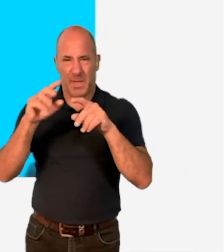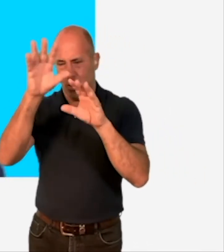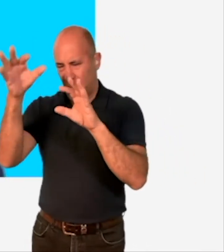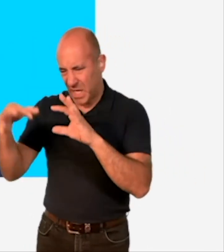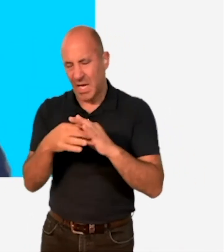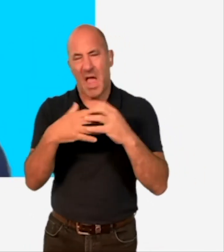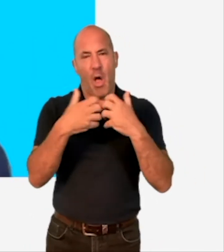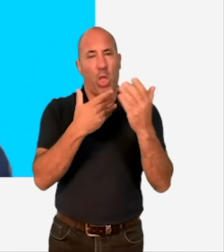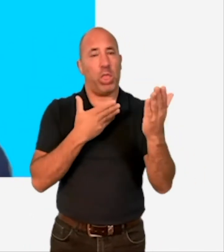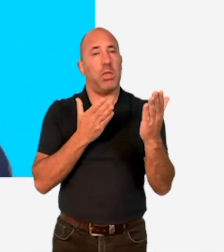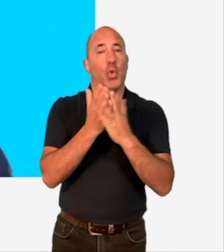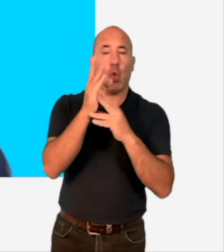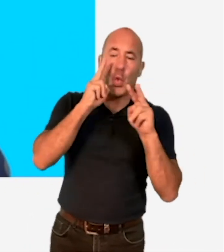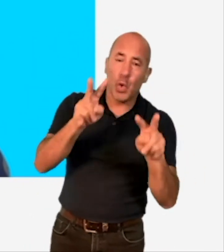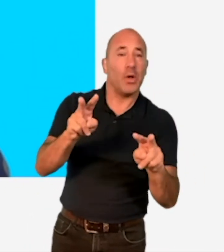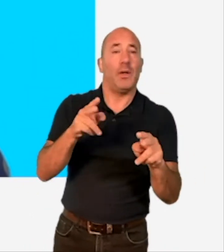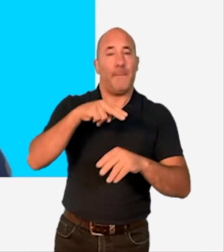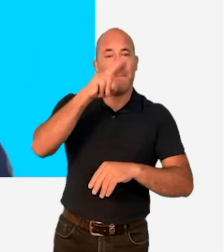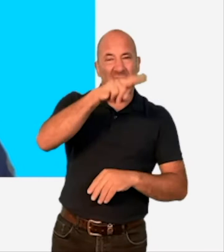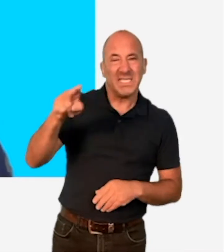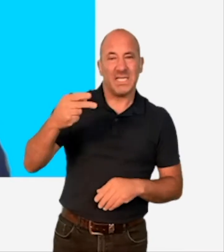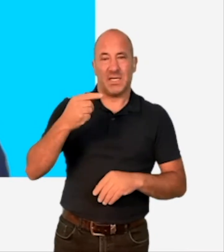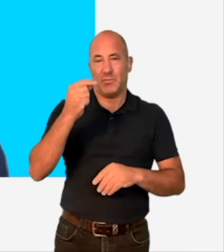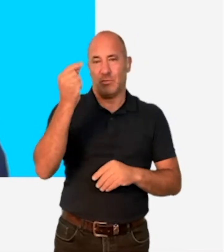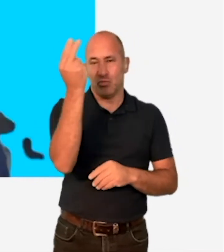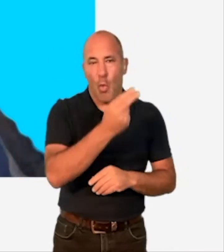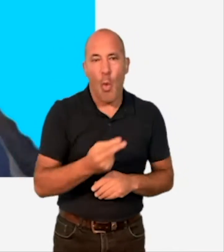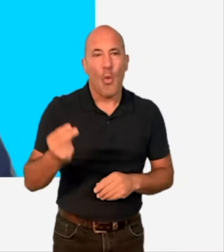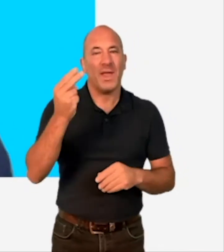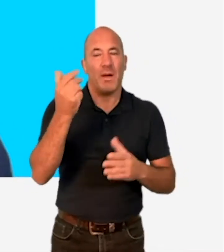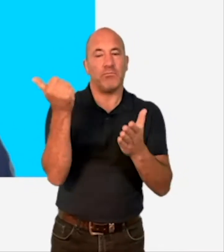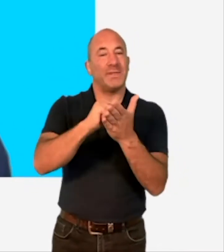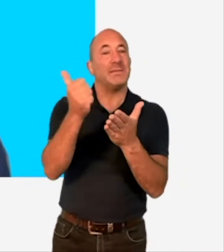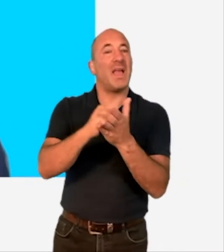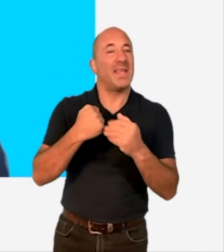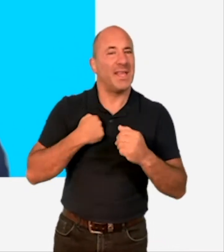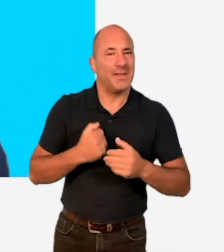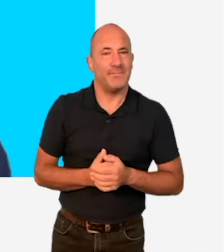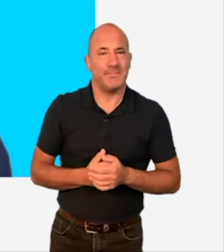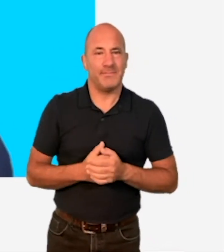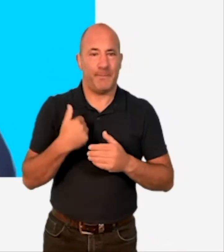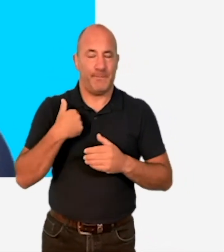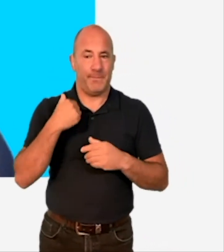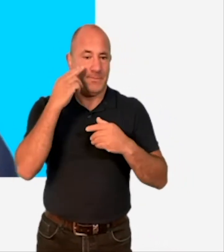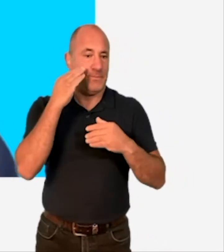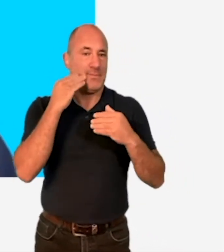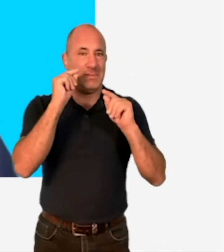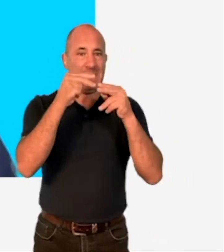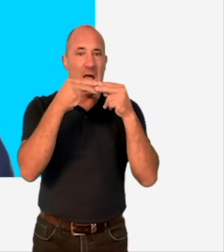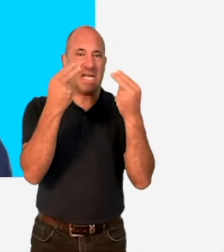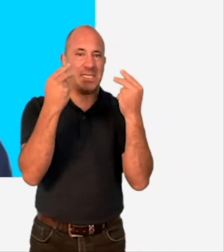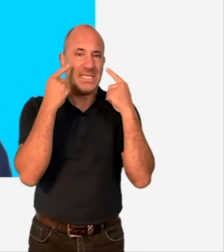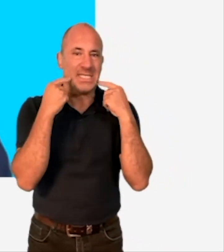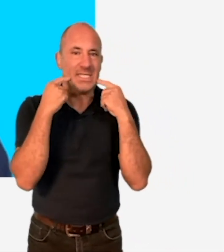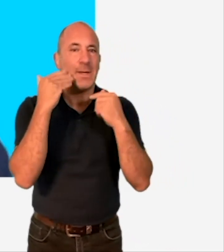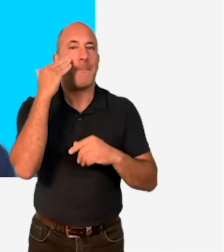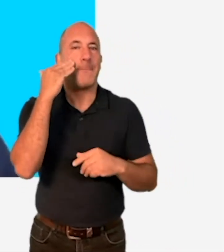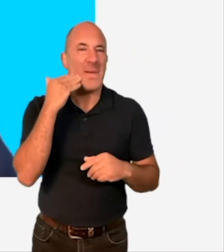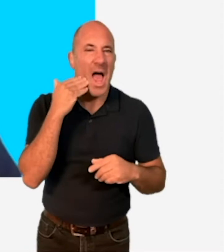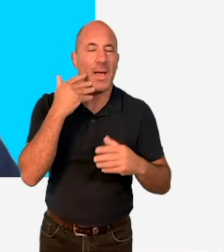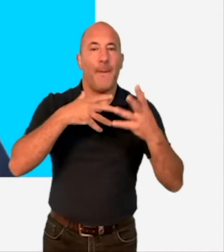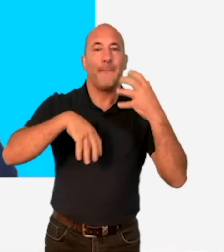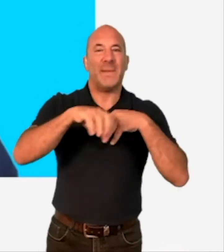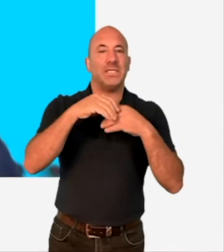can be looked at through painting, drawing, and printmaking. I am a light-skinned Black mixed-race person